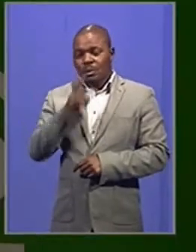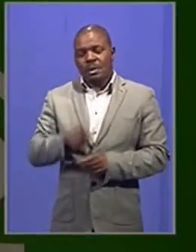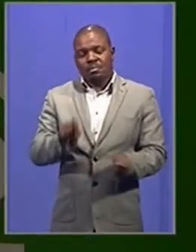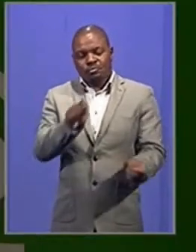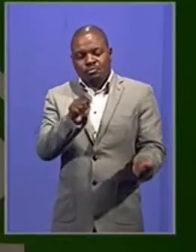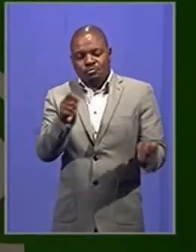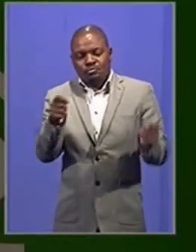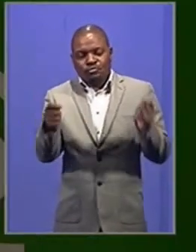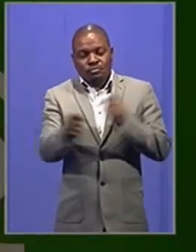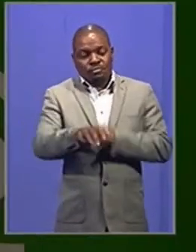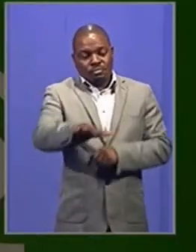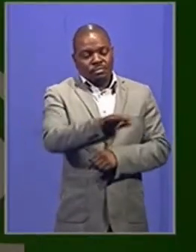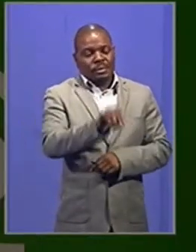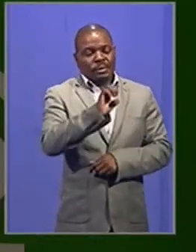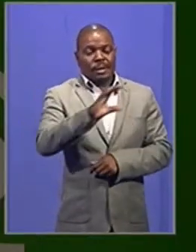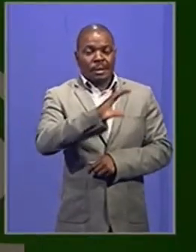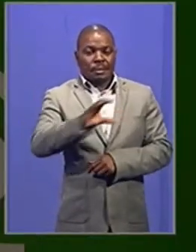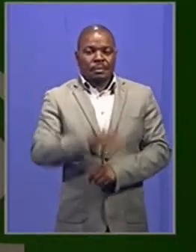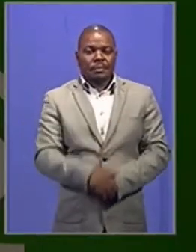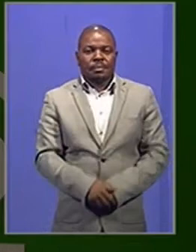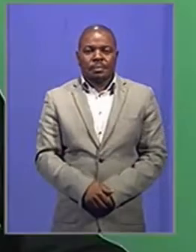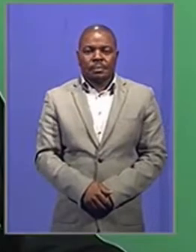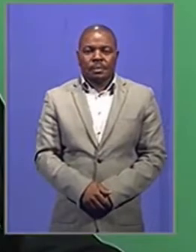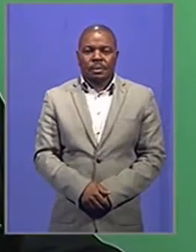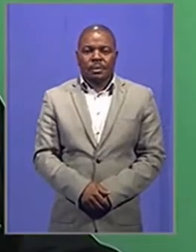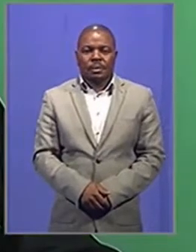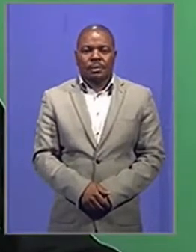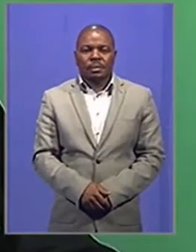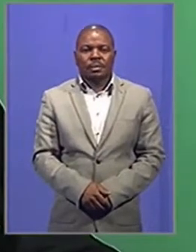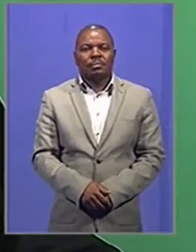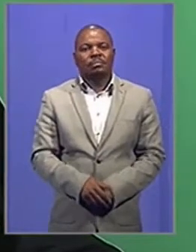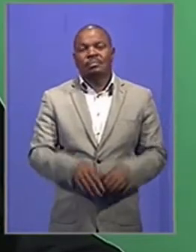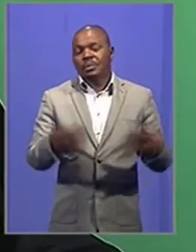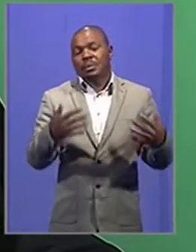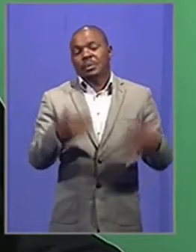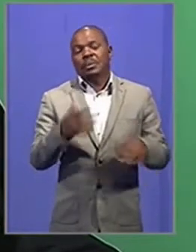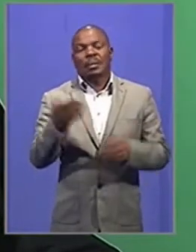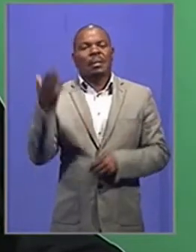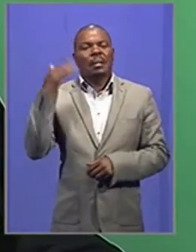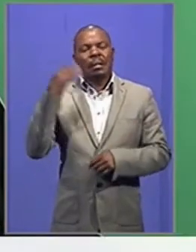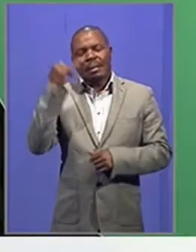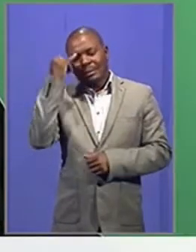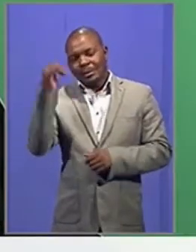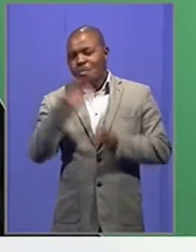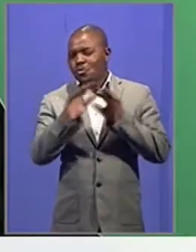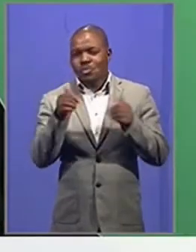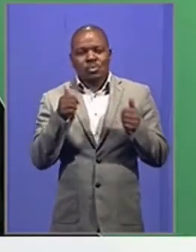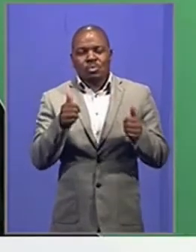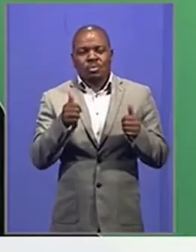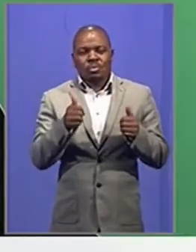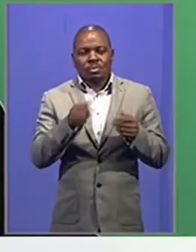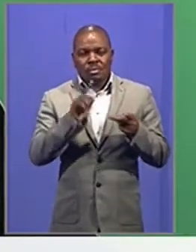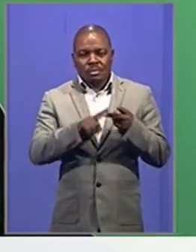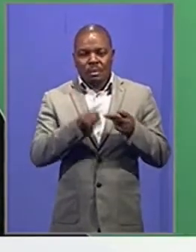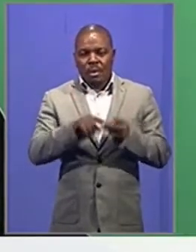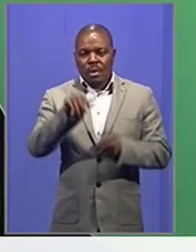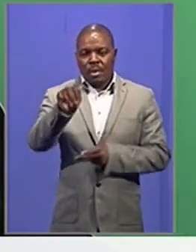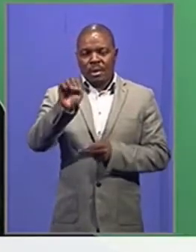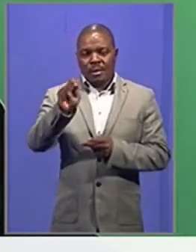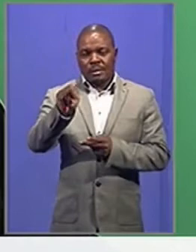profenseng ena ya Eastern Cape. All previous initiatives have not been good enough to dislodge the